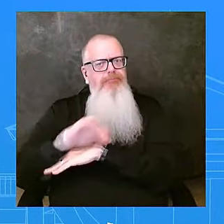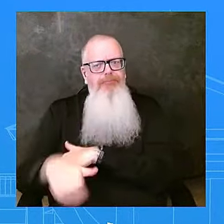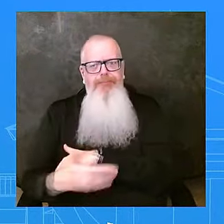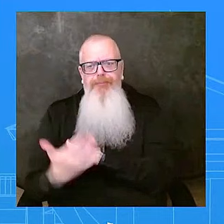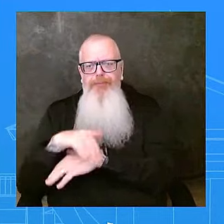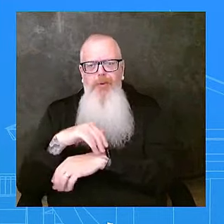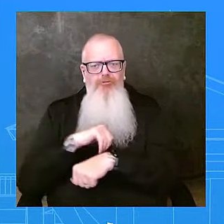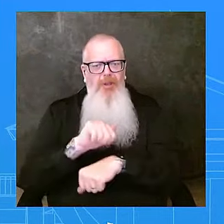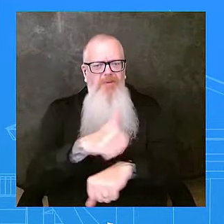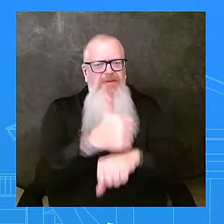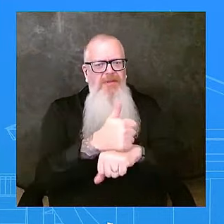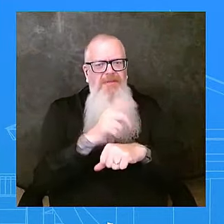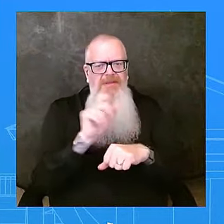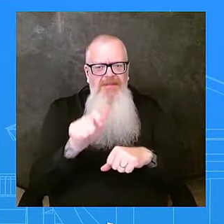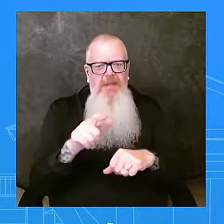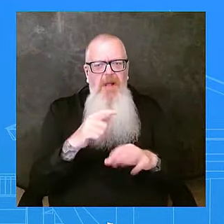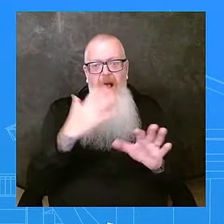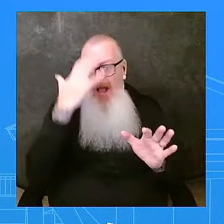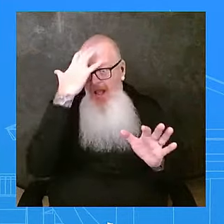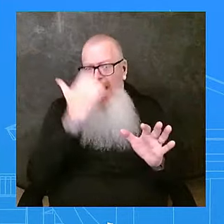main obstacle to this right now.